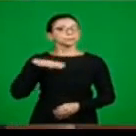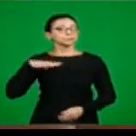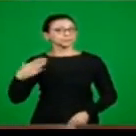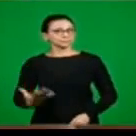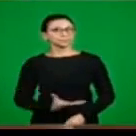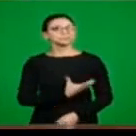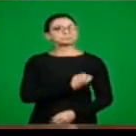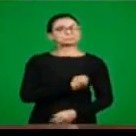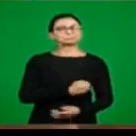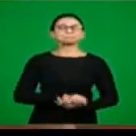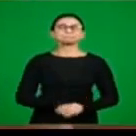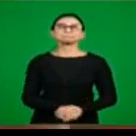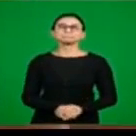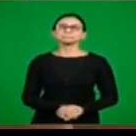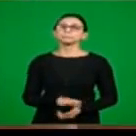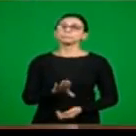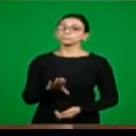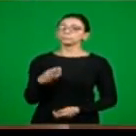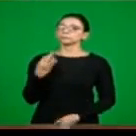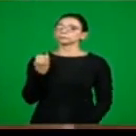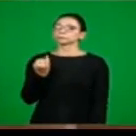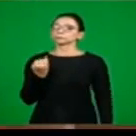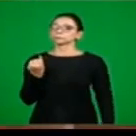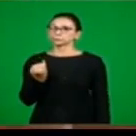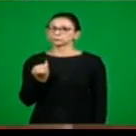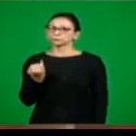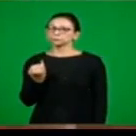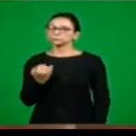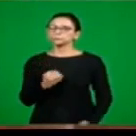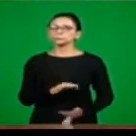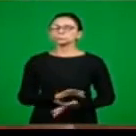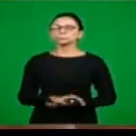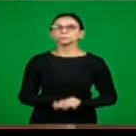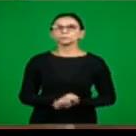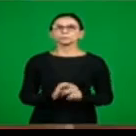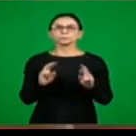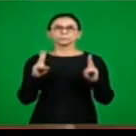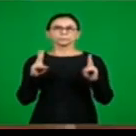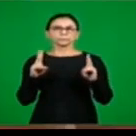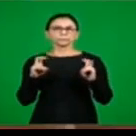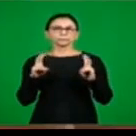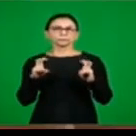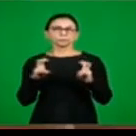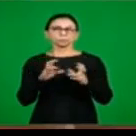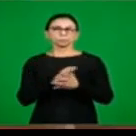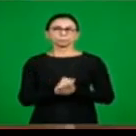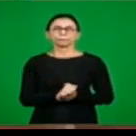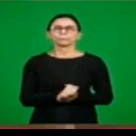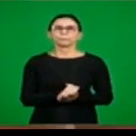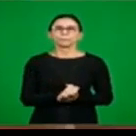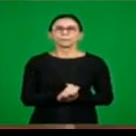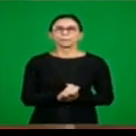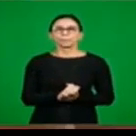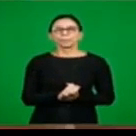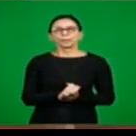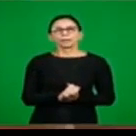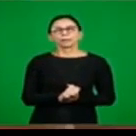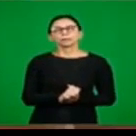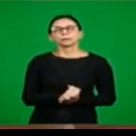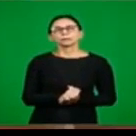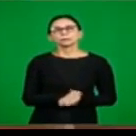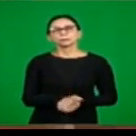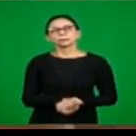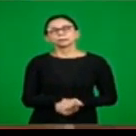life. It is very important to speak about the expression without